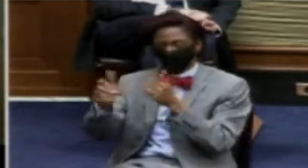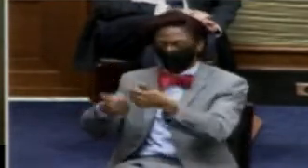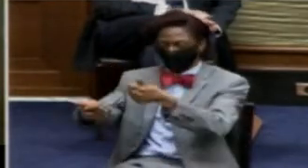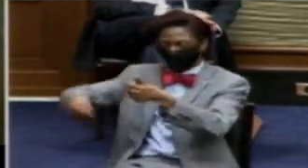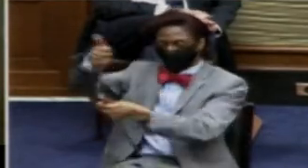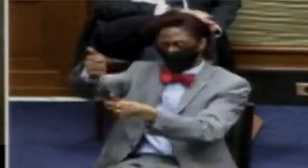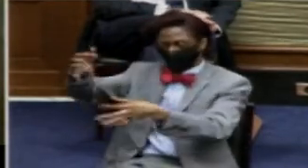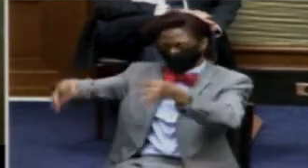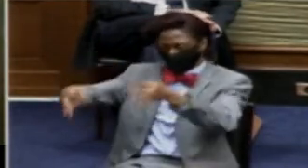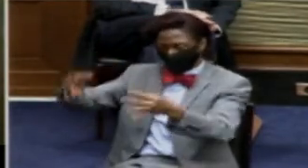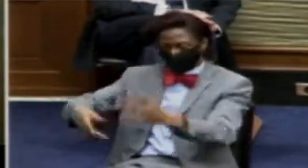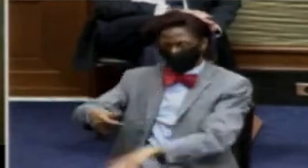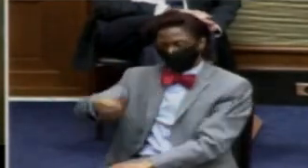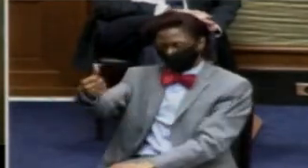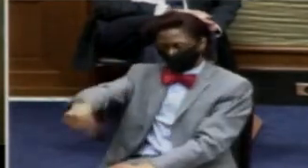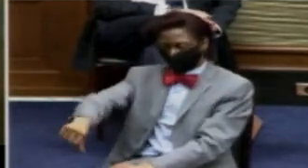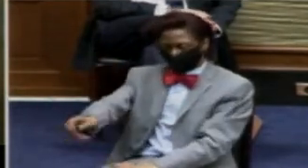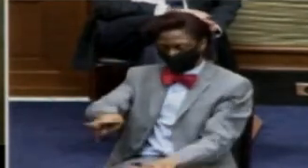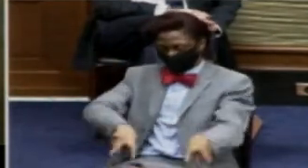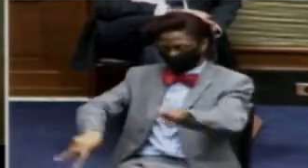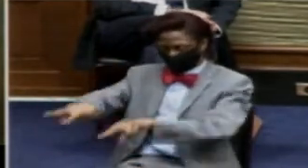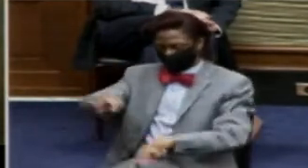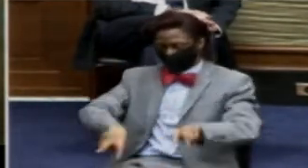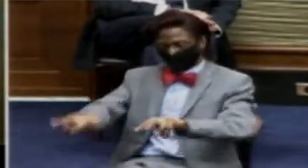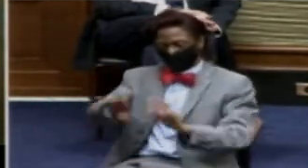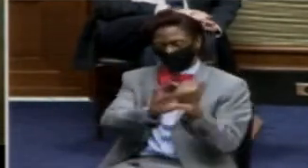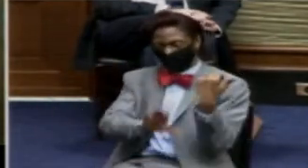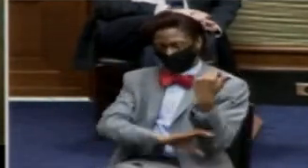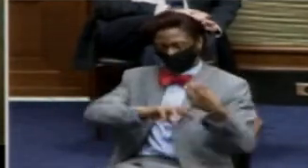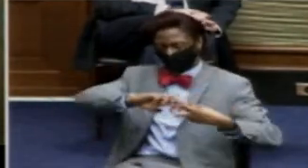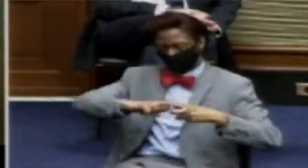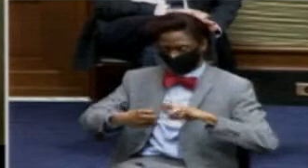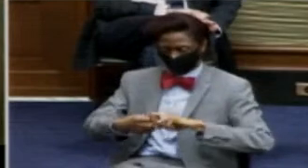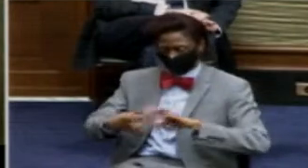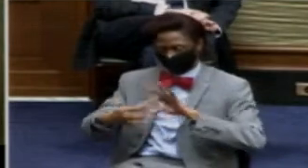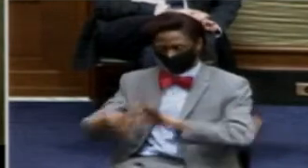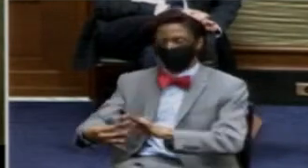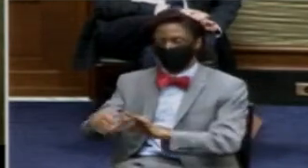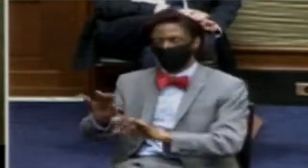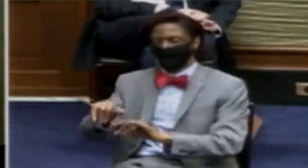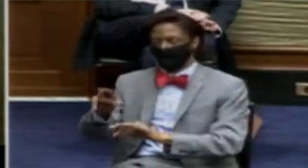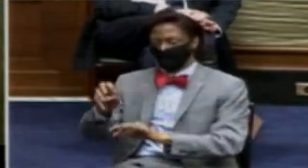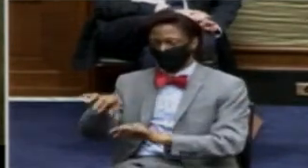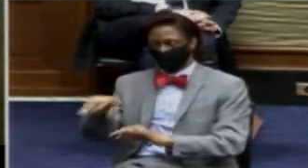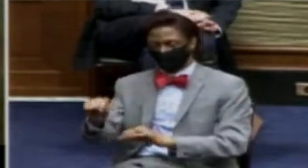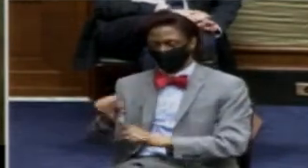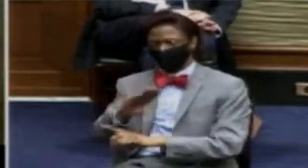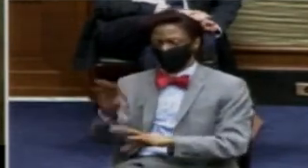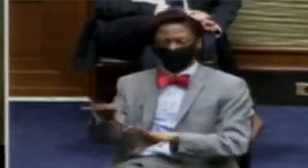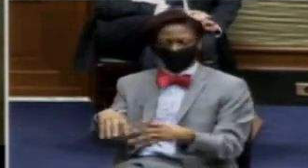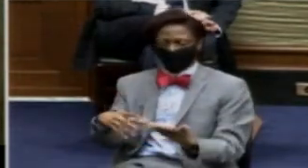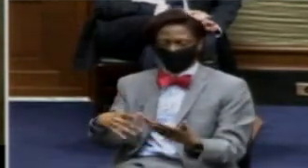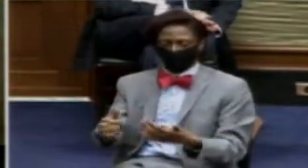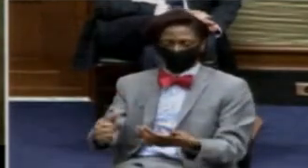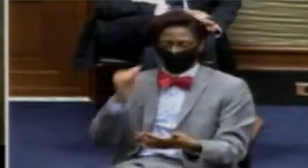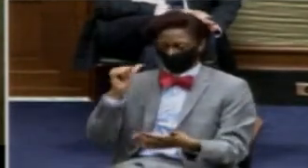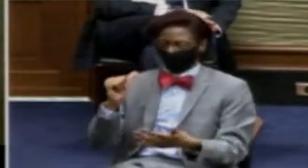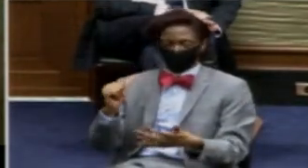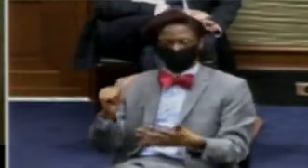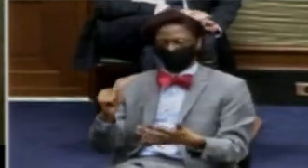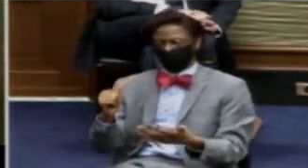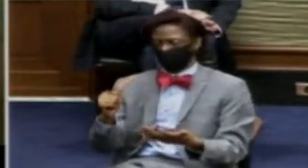Court declined to examine the constitutional issues on the merits and refused to disturb what was by then the